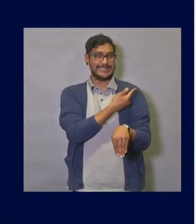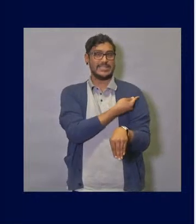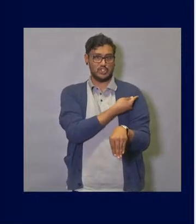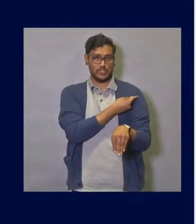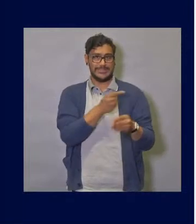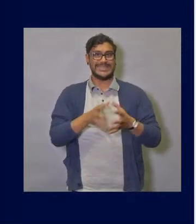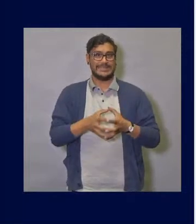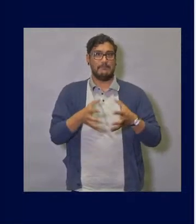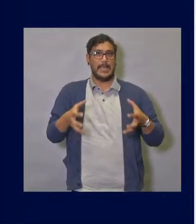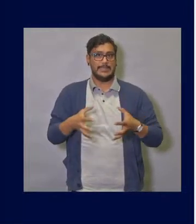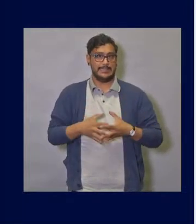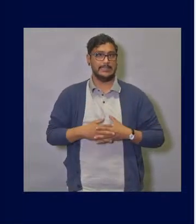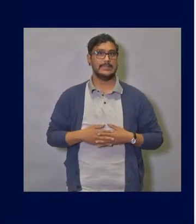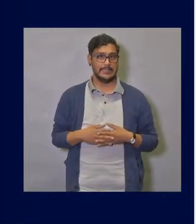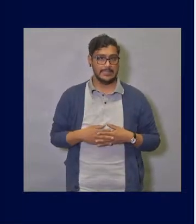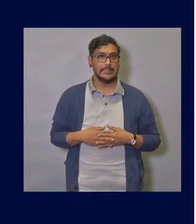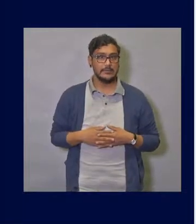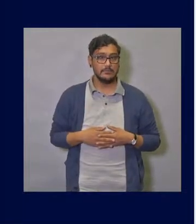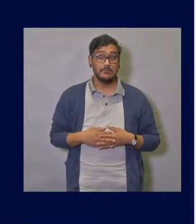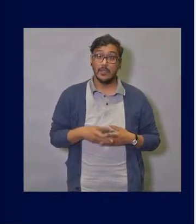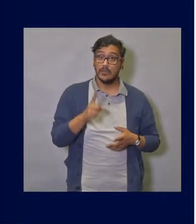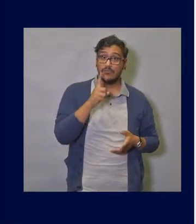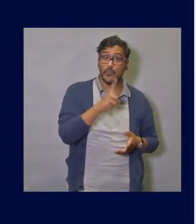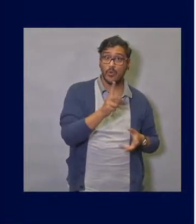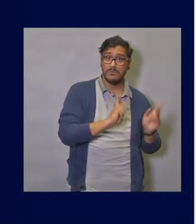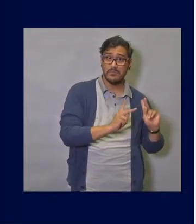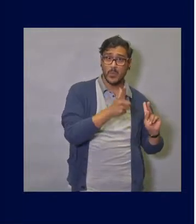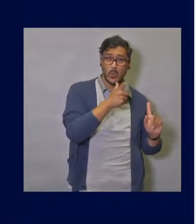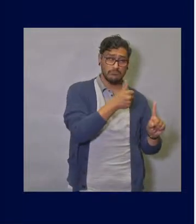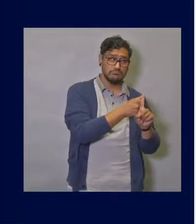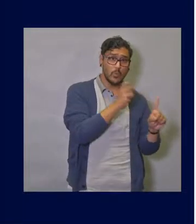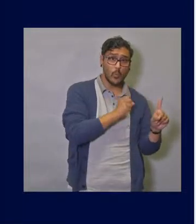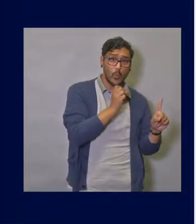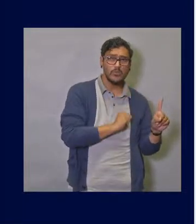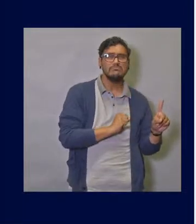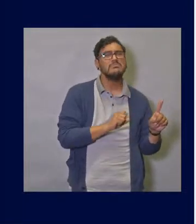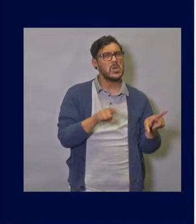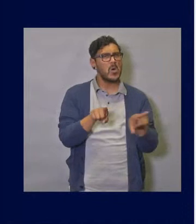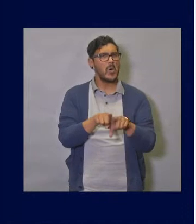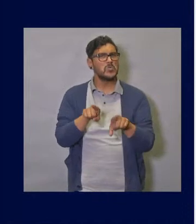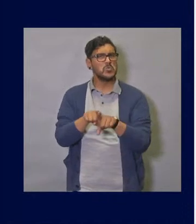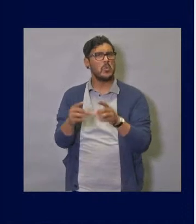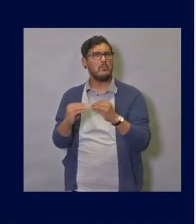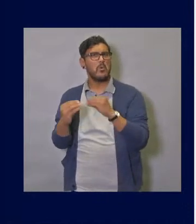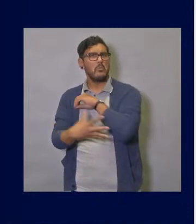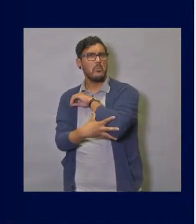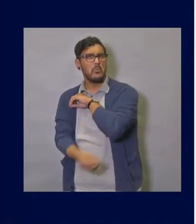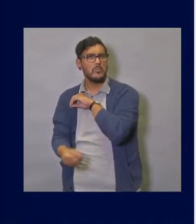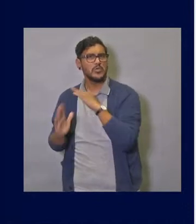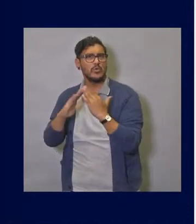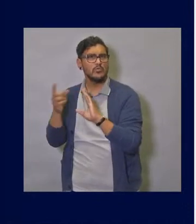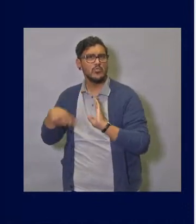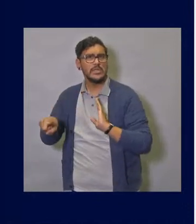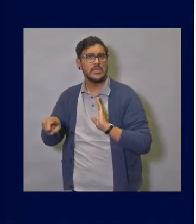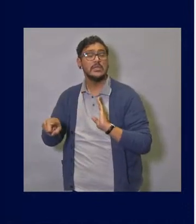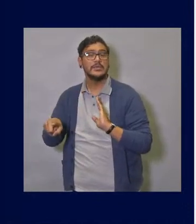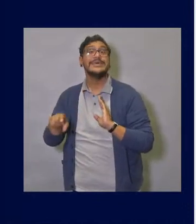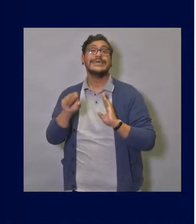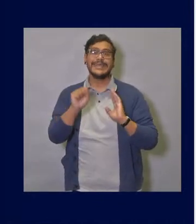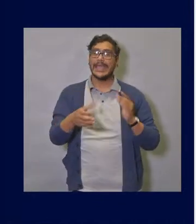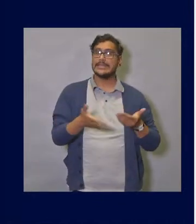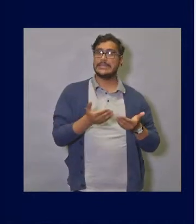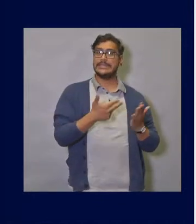is, both older people and people in hard-hit communities have really struggled to register for and then go to the